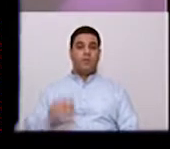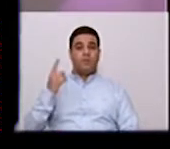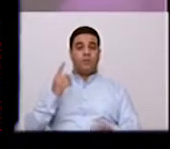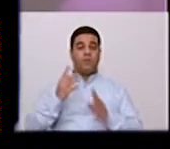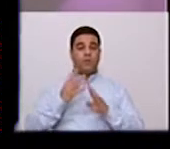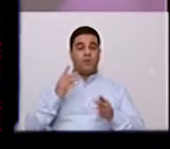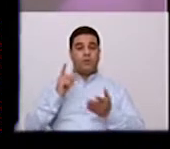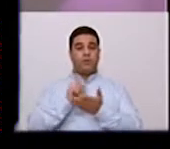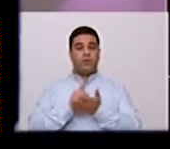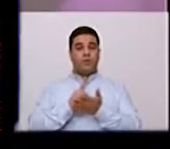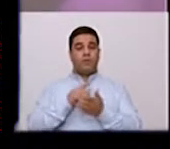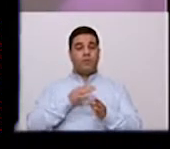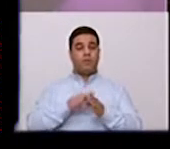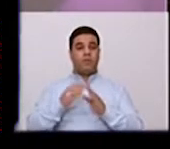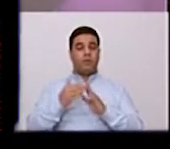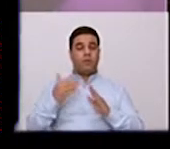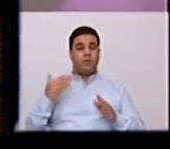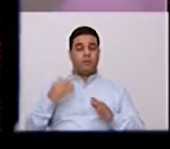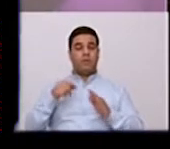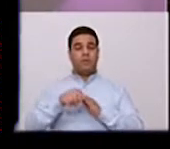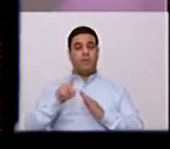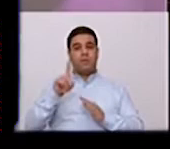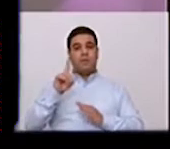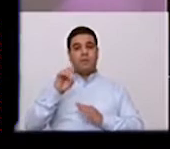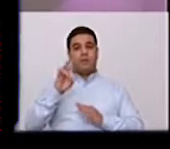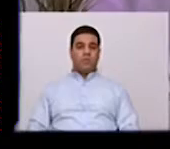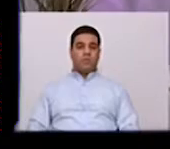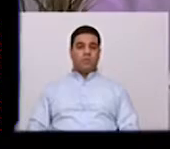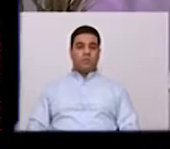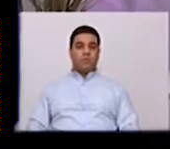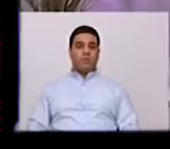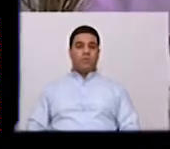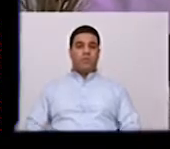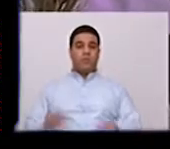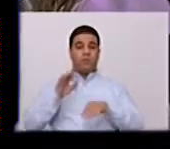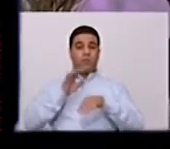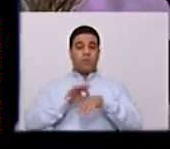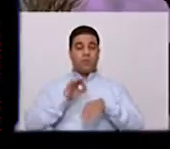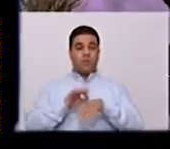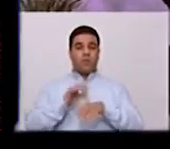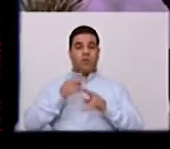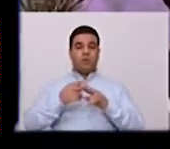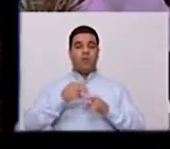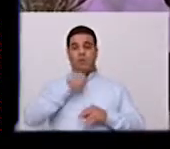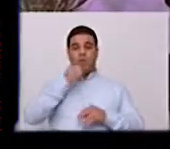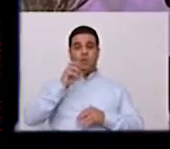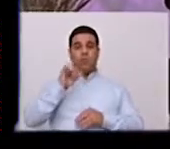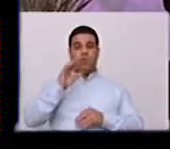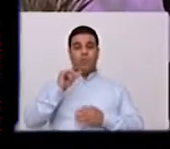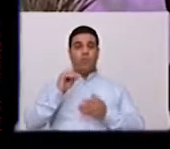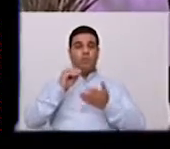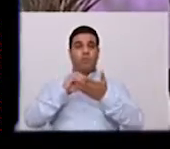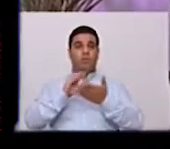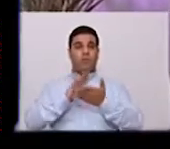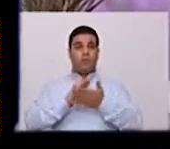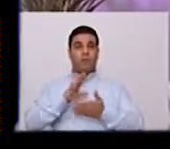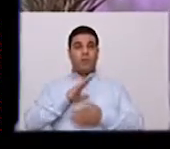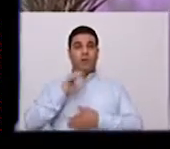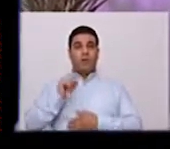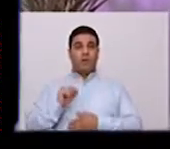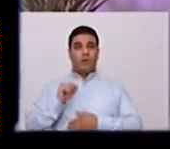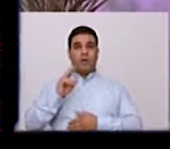Dastlab masalalarni ishlashdan avval belgilarni qo'yib olamiz. Kasallik katta harflar bilan belgilanganligi uchun A